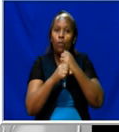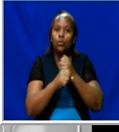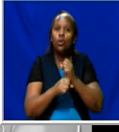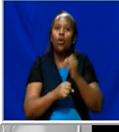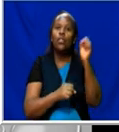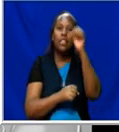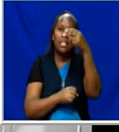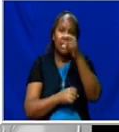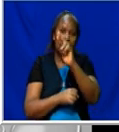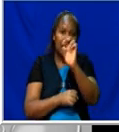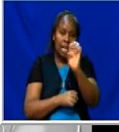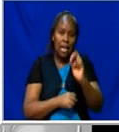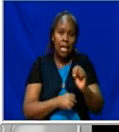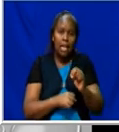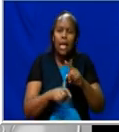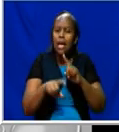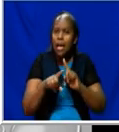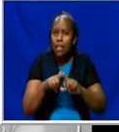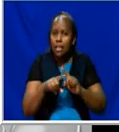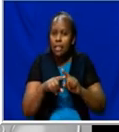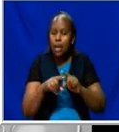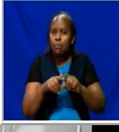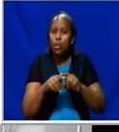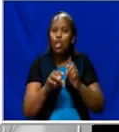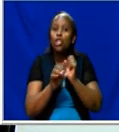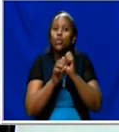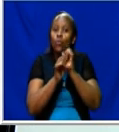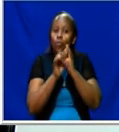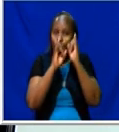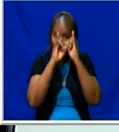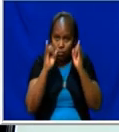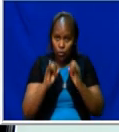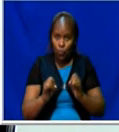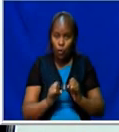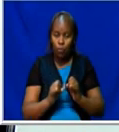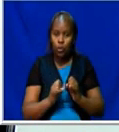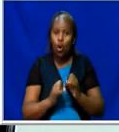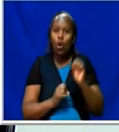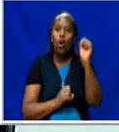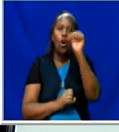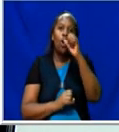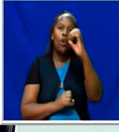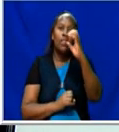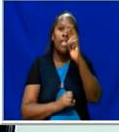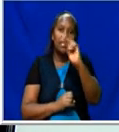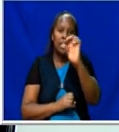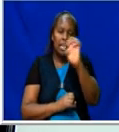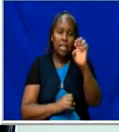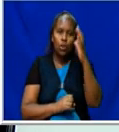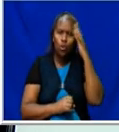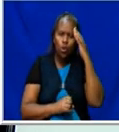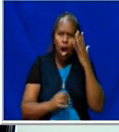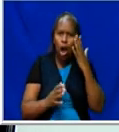screen. And once the sharp image is formed on the screen, then we know how it behaves from